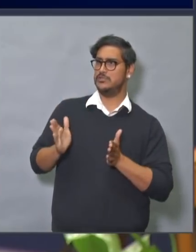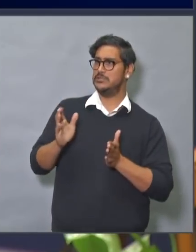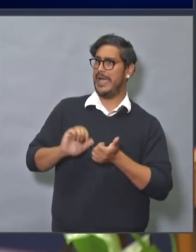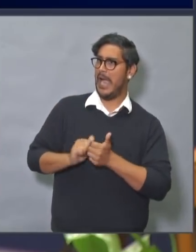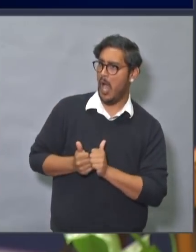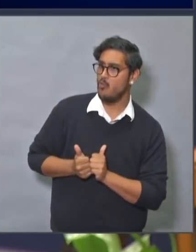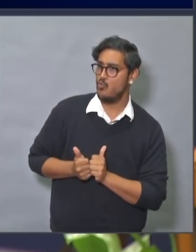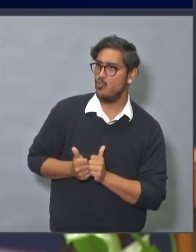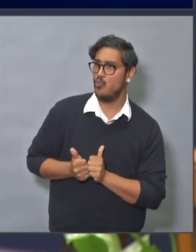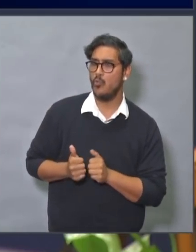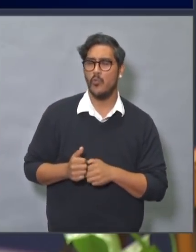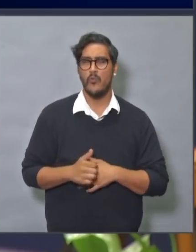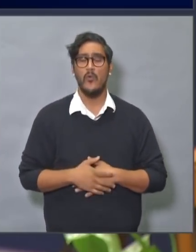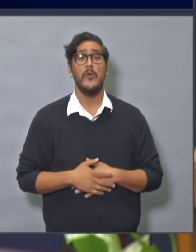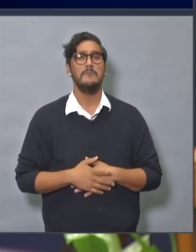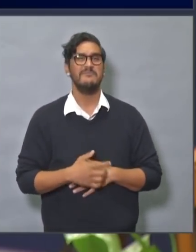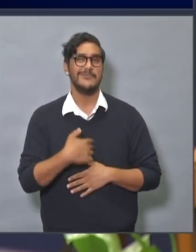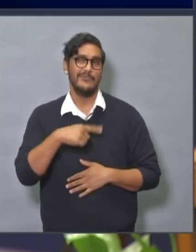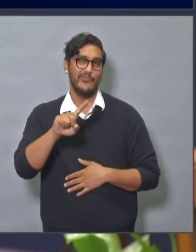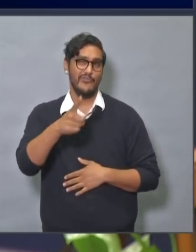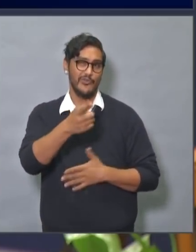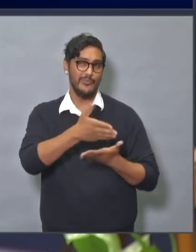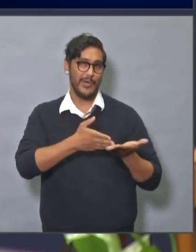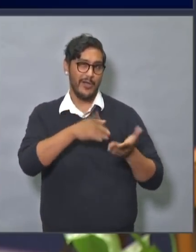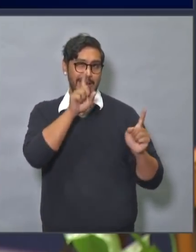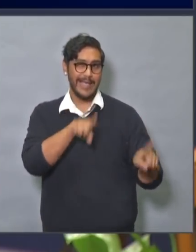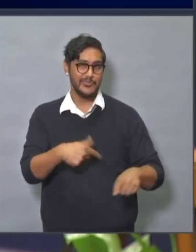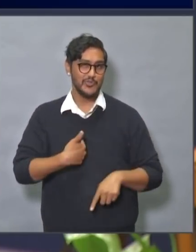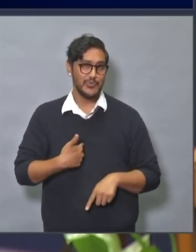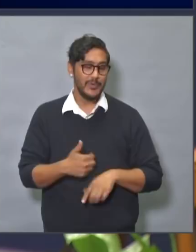So I'll answer the first part. Throughout this whole